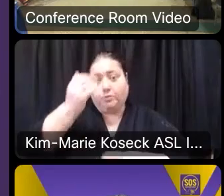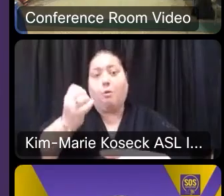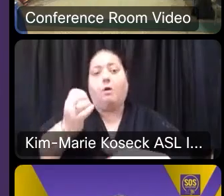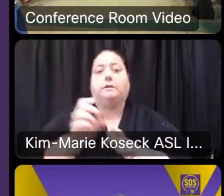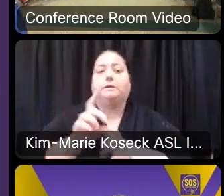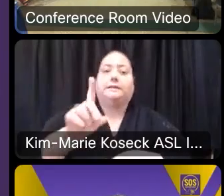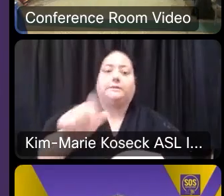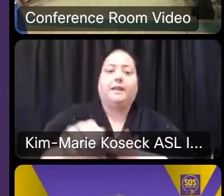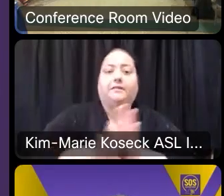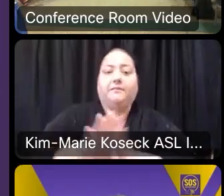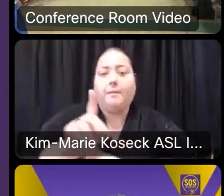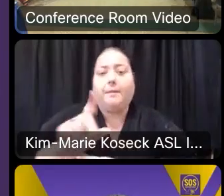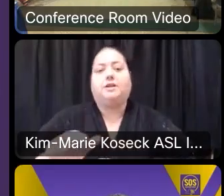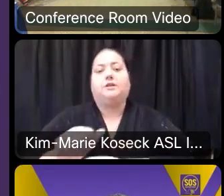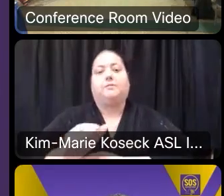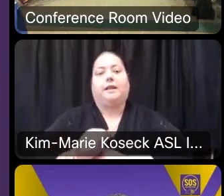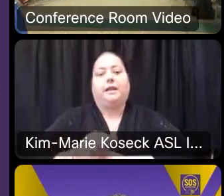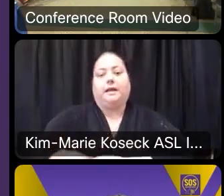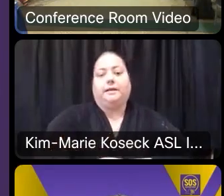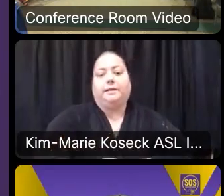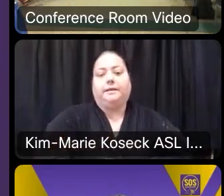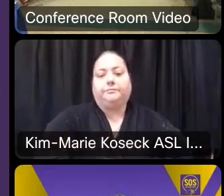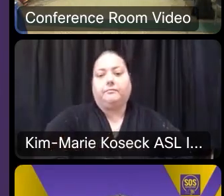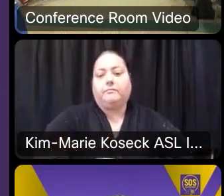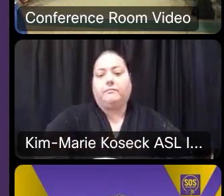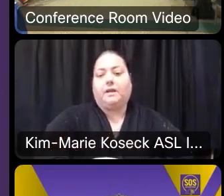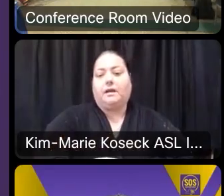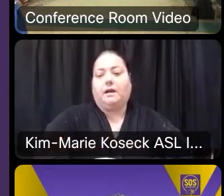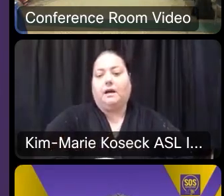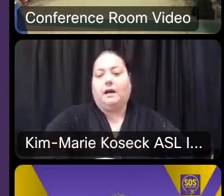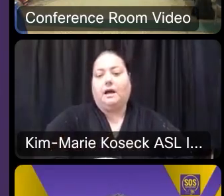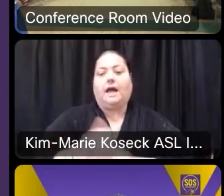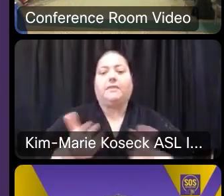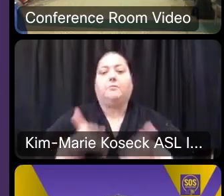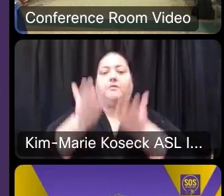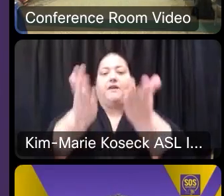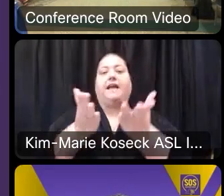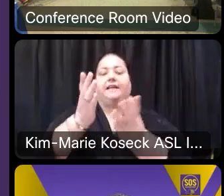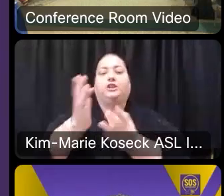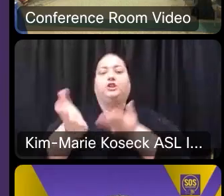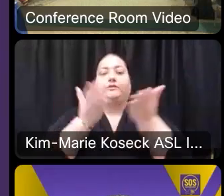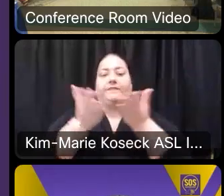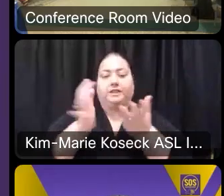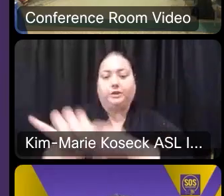having staff with the expertise and familiarity with providing services.